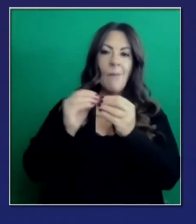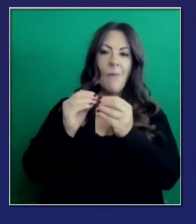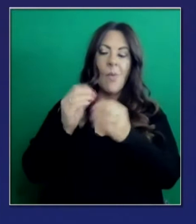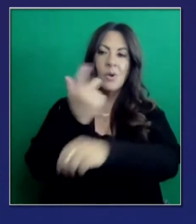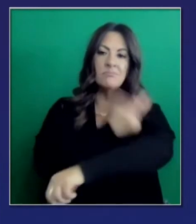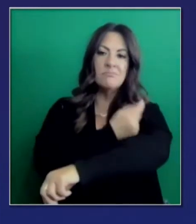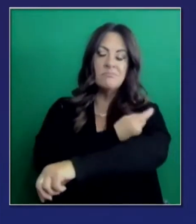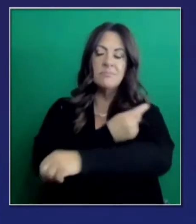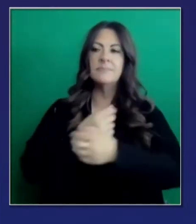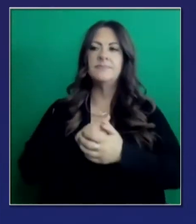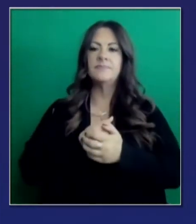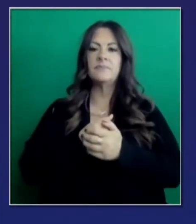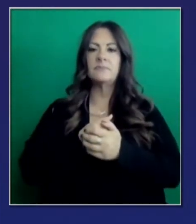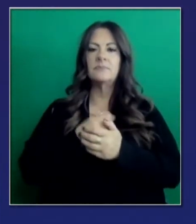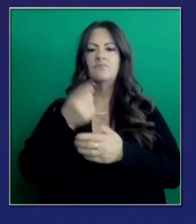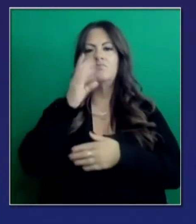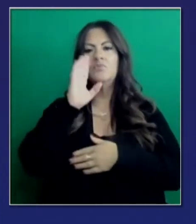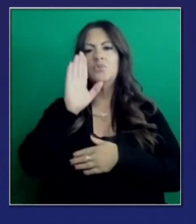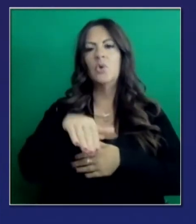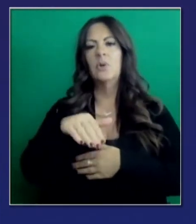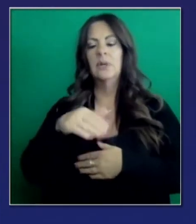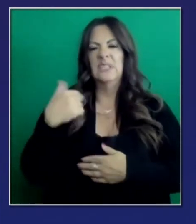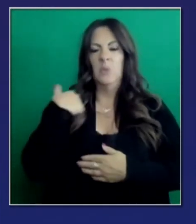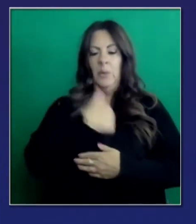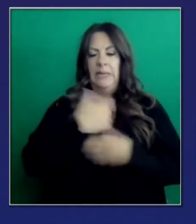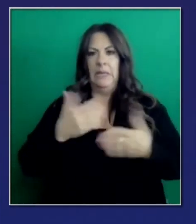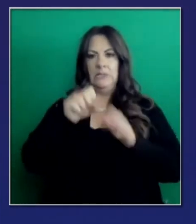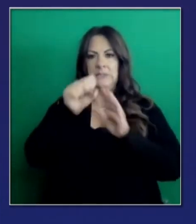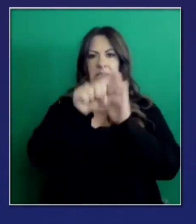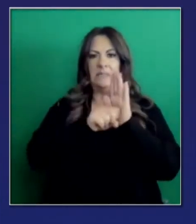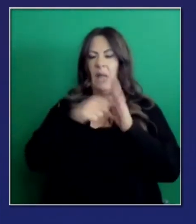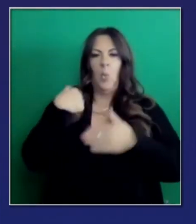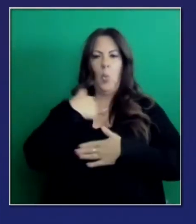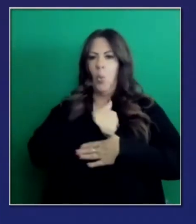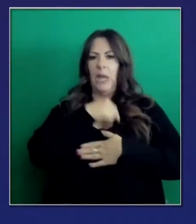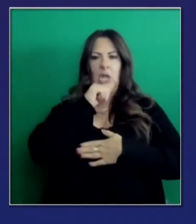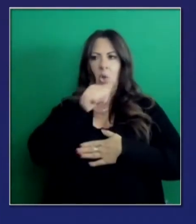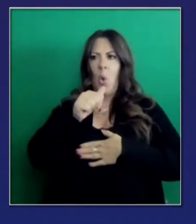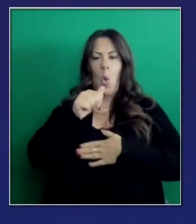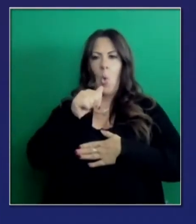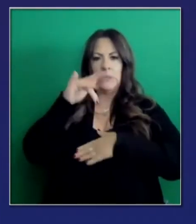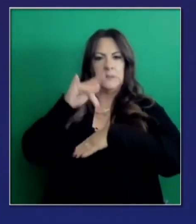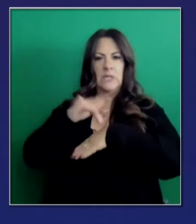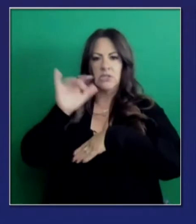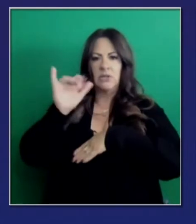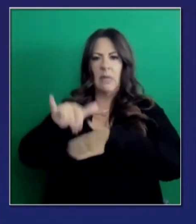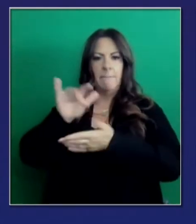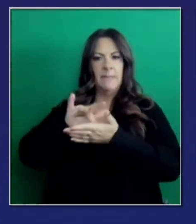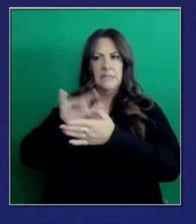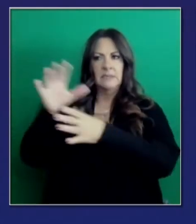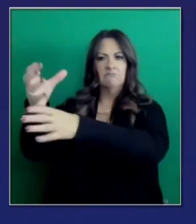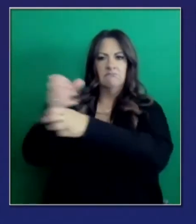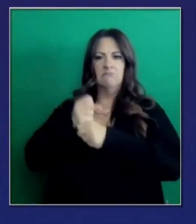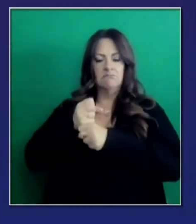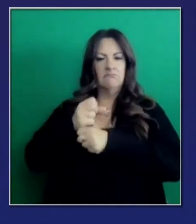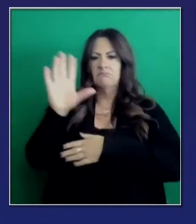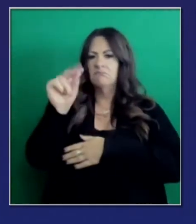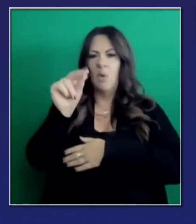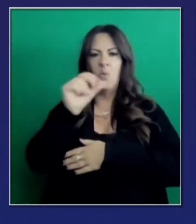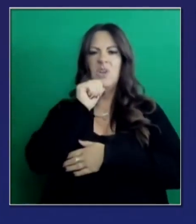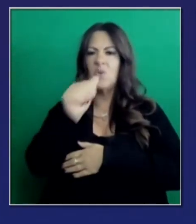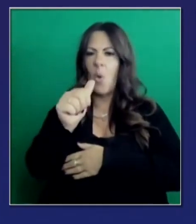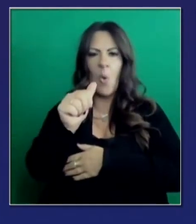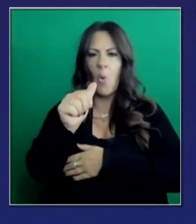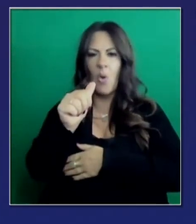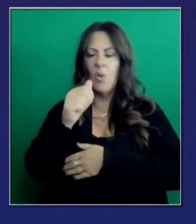state of California doesn't receive any doses. California doesn't have any doses in its cache. We don't have a warehouse of doses.